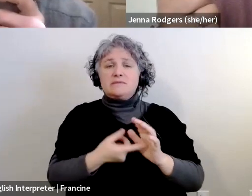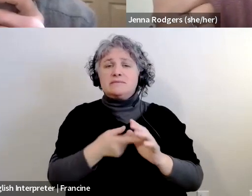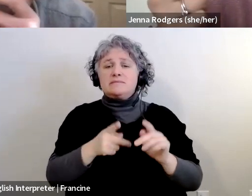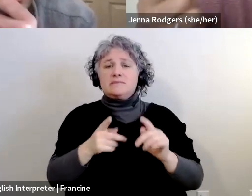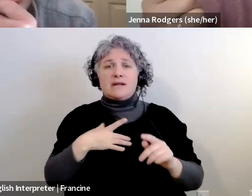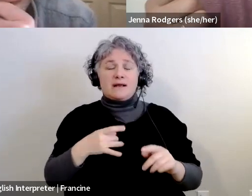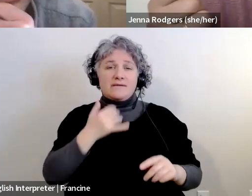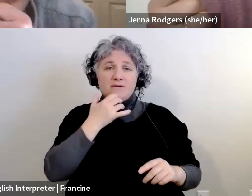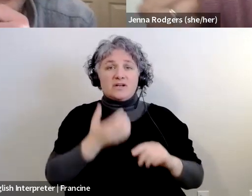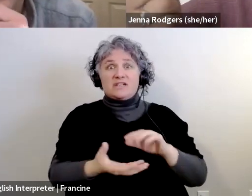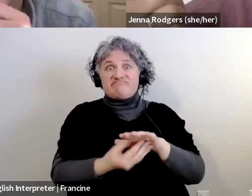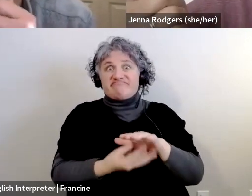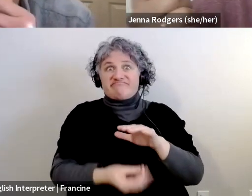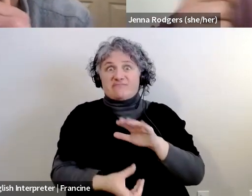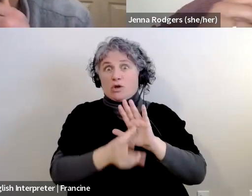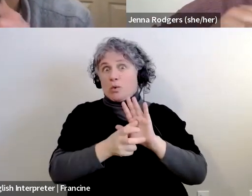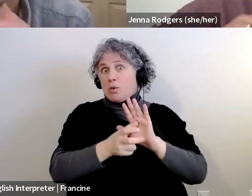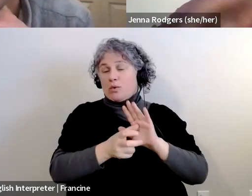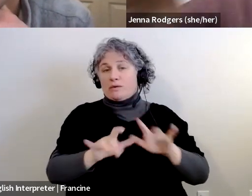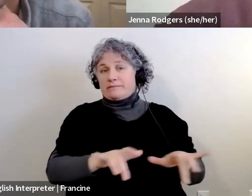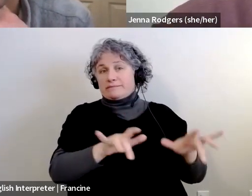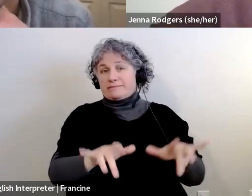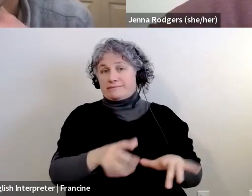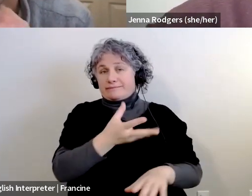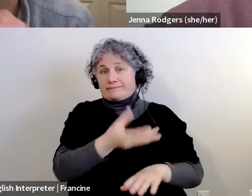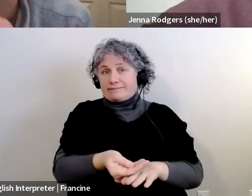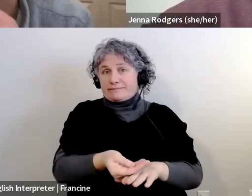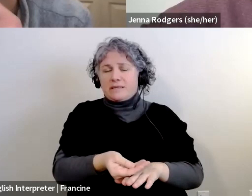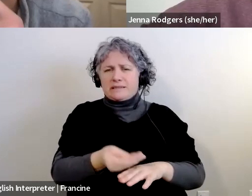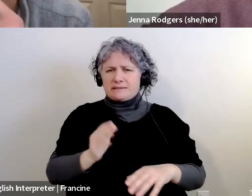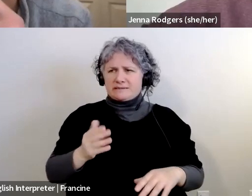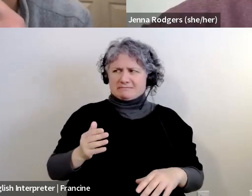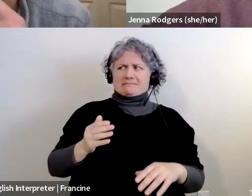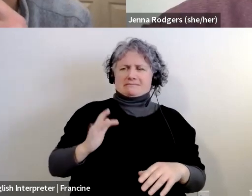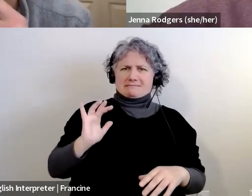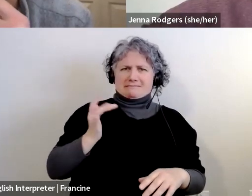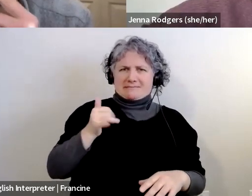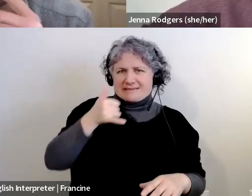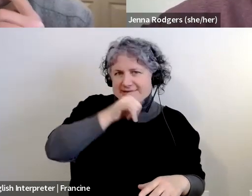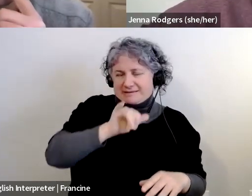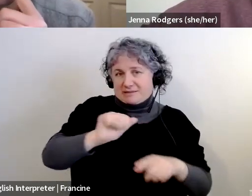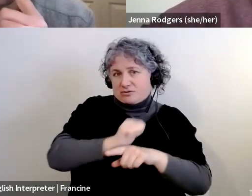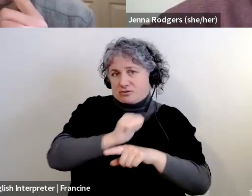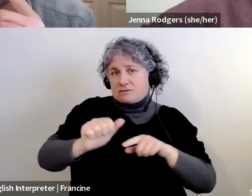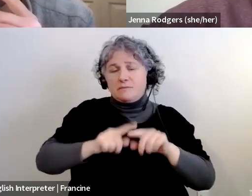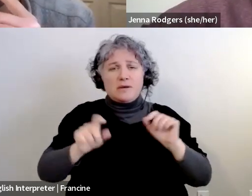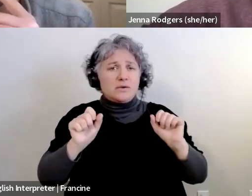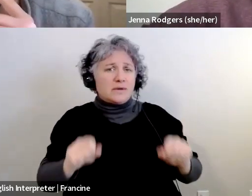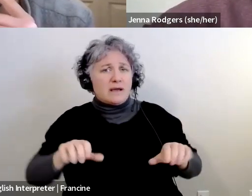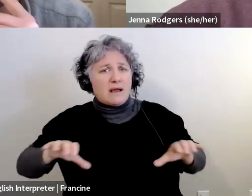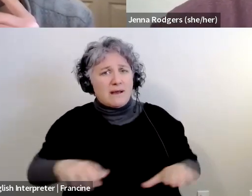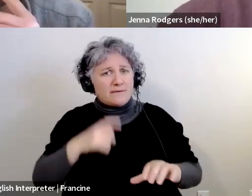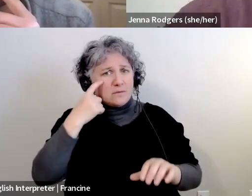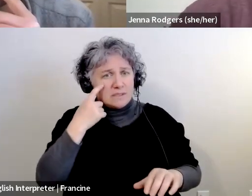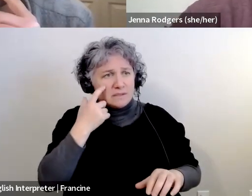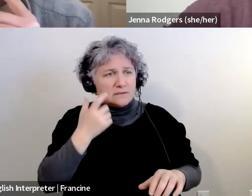turn on the phone and record what's going on. That might seem a little bit silly in a rehearsal scenario, but you can still be an active witness